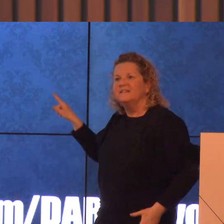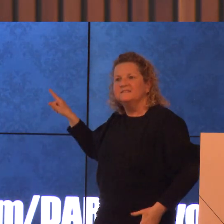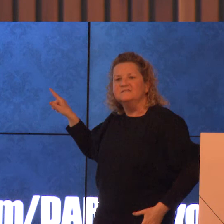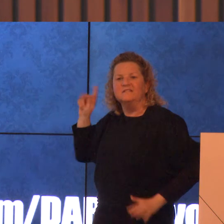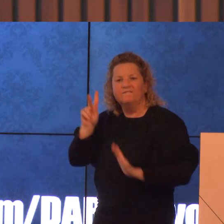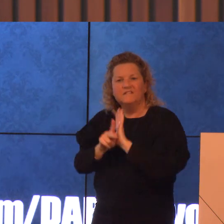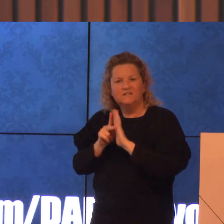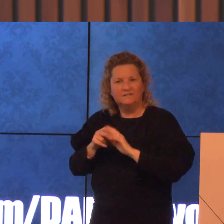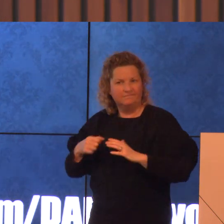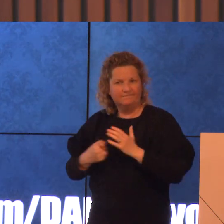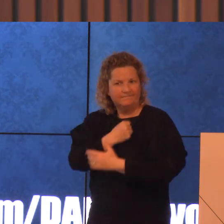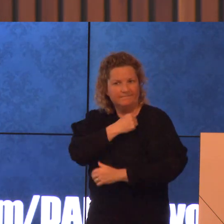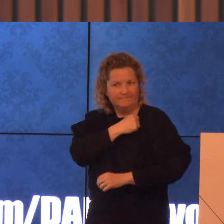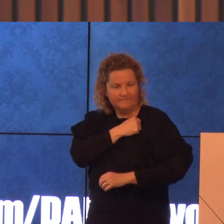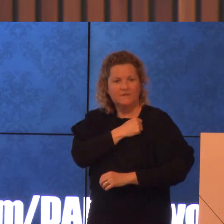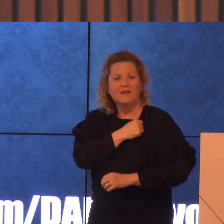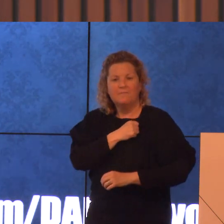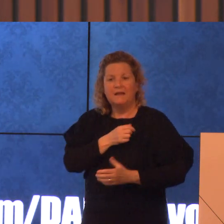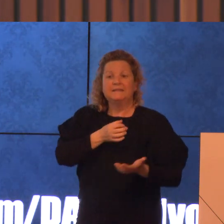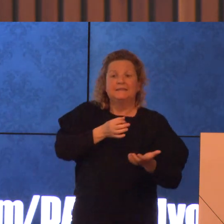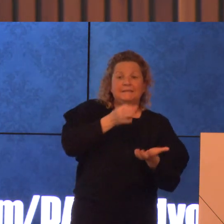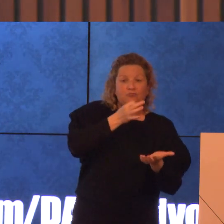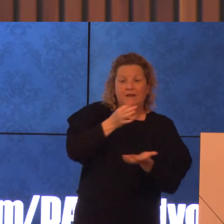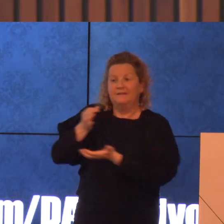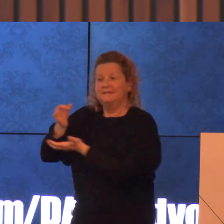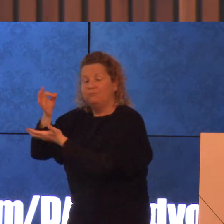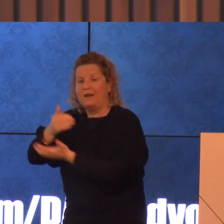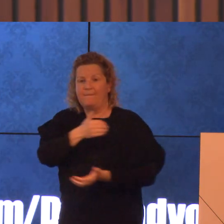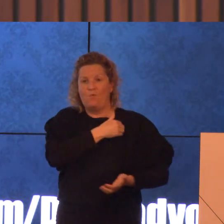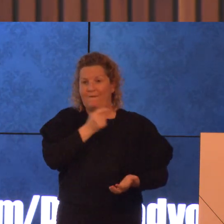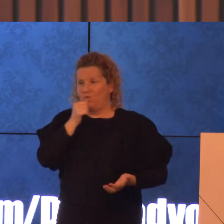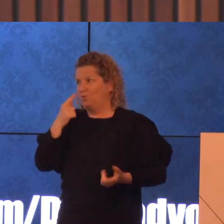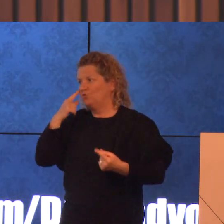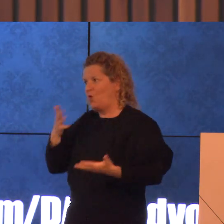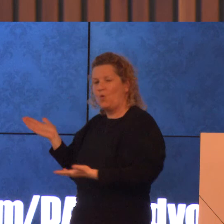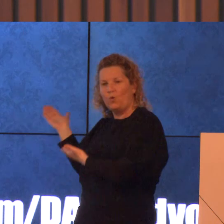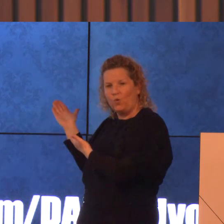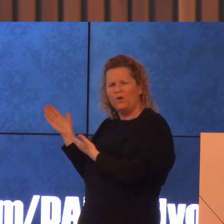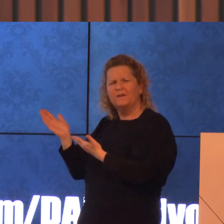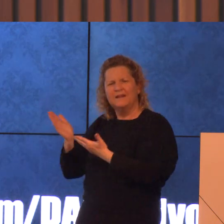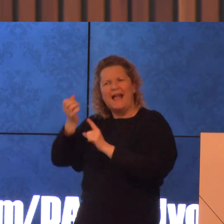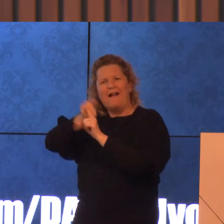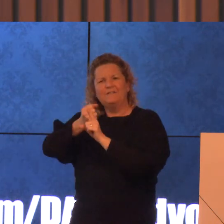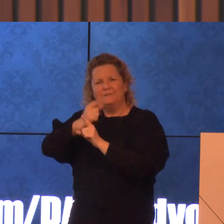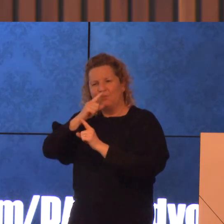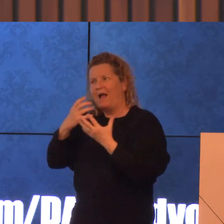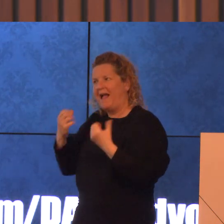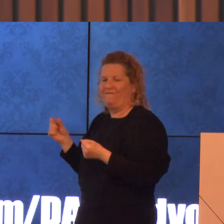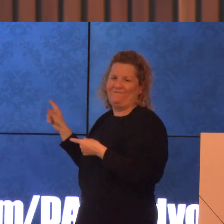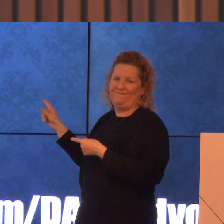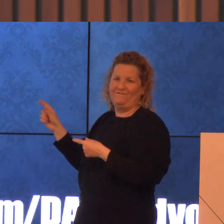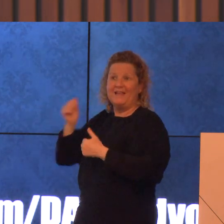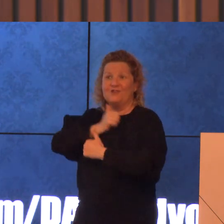episode will be shown both through morning and afternoon teas, featuring some amazing advocates in the sector. So